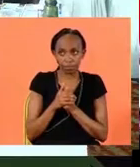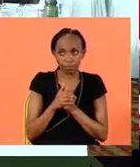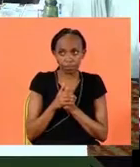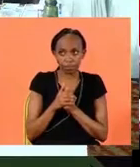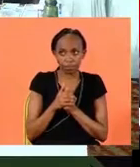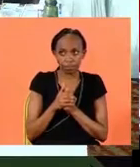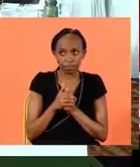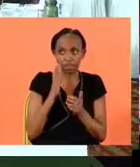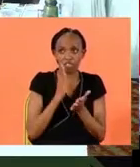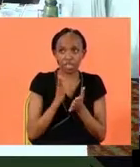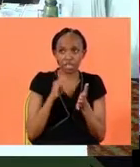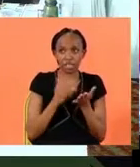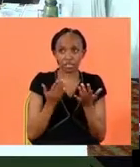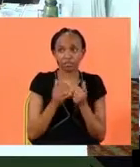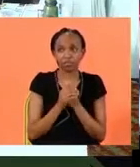the fact that